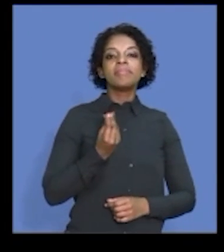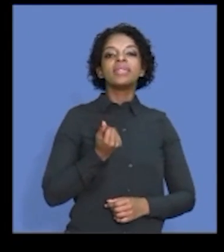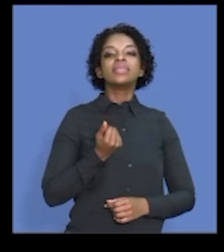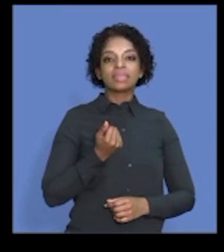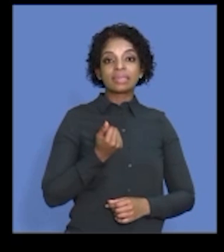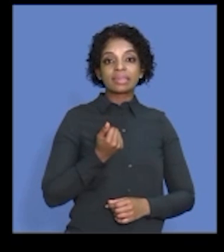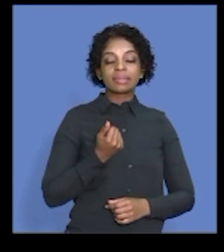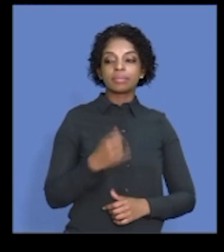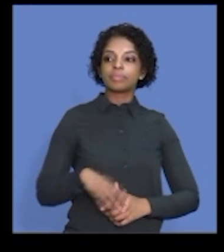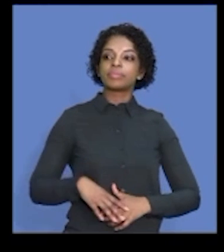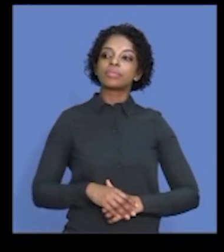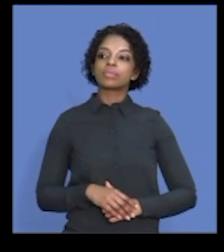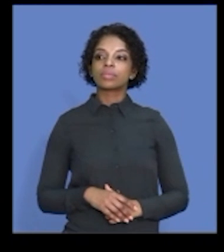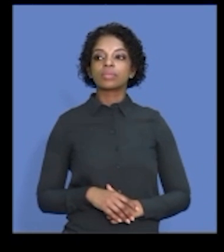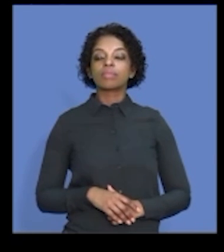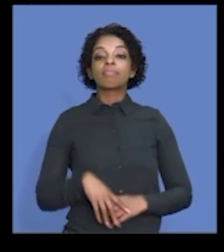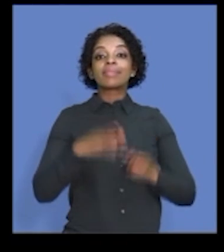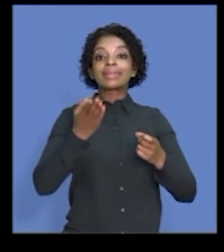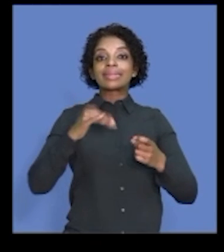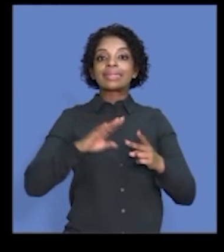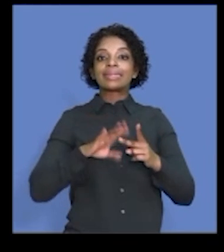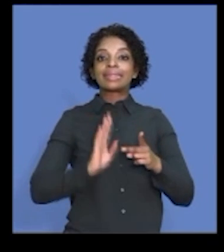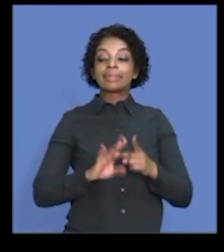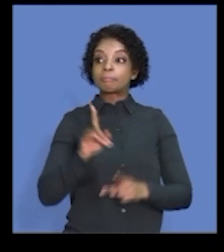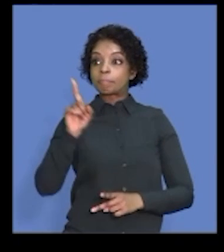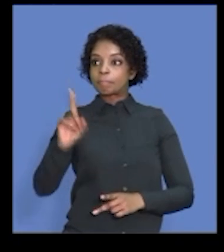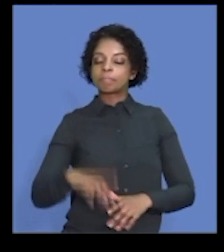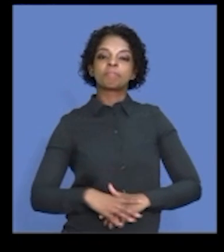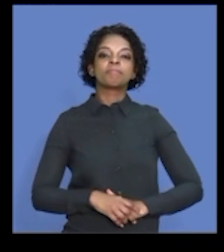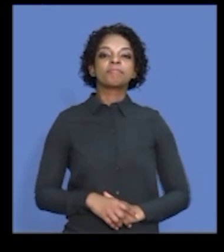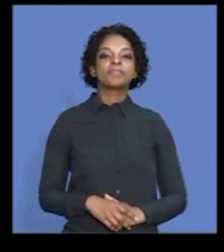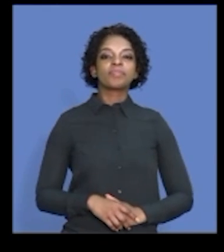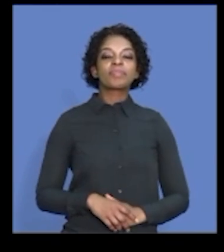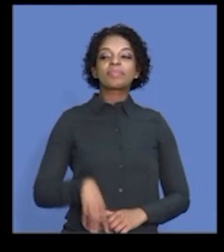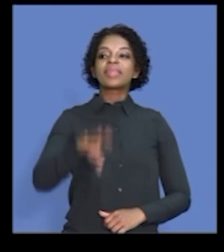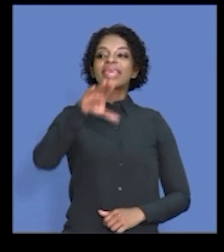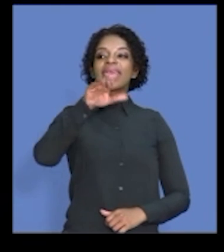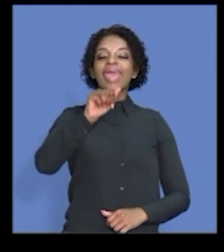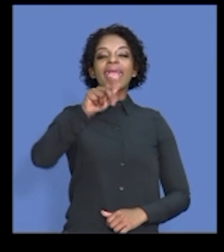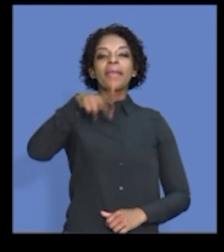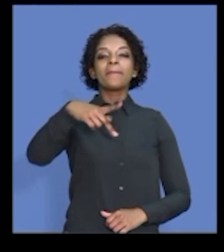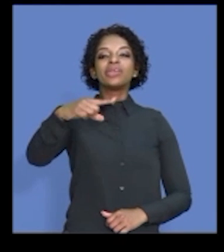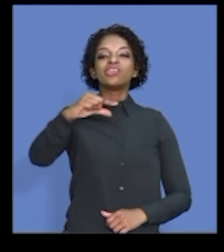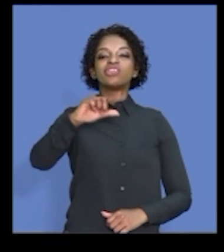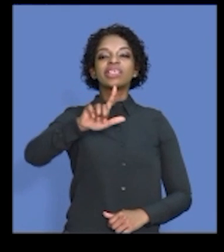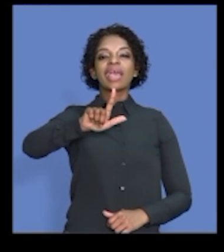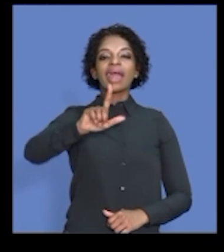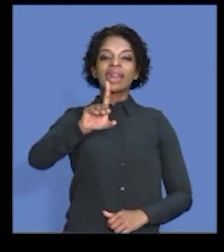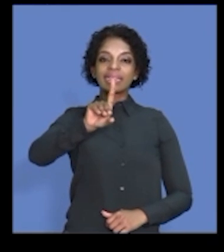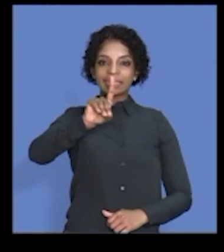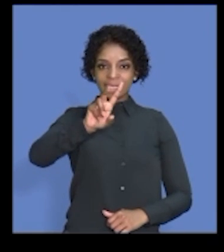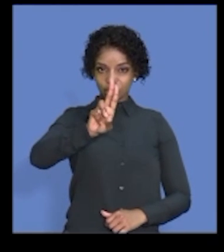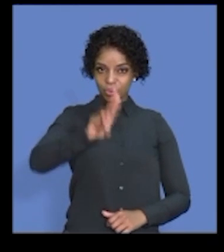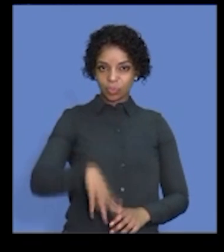That's the one. The other one is this one here. ADG